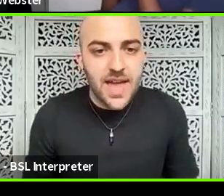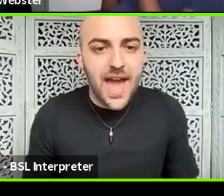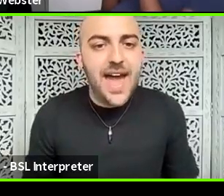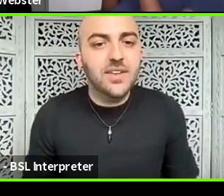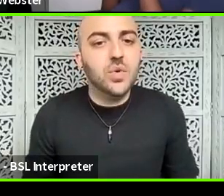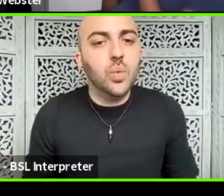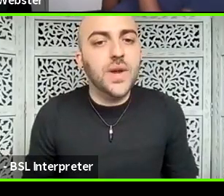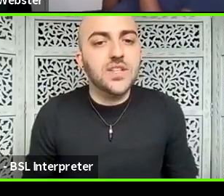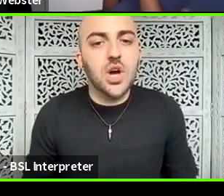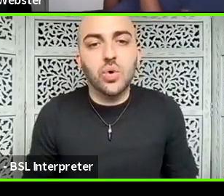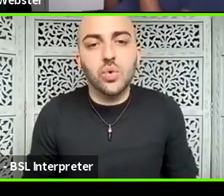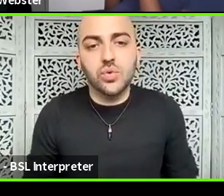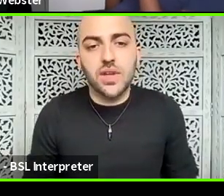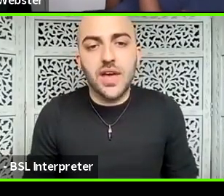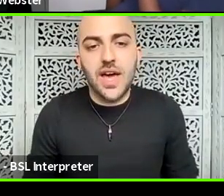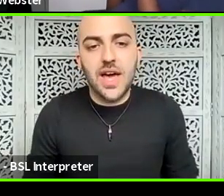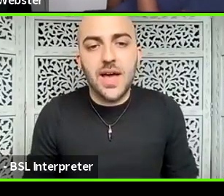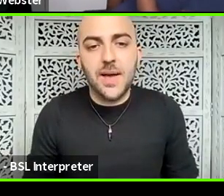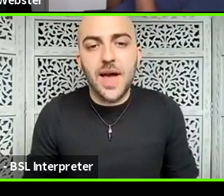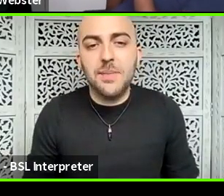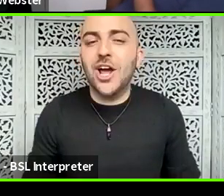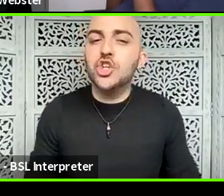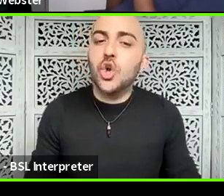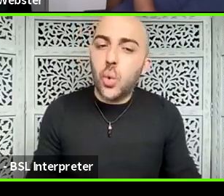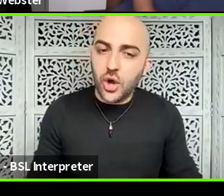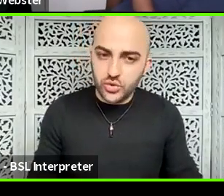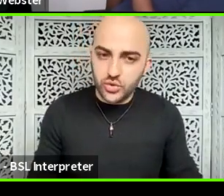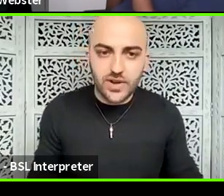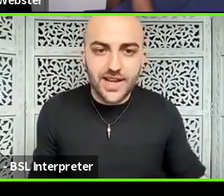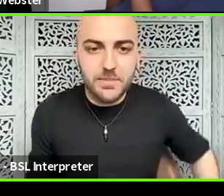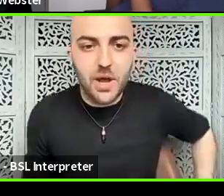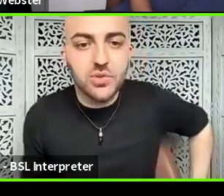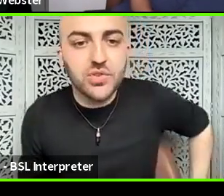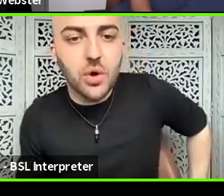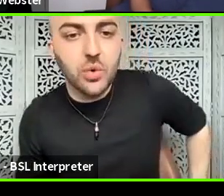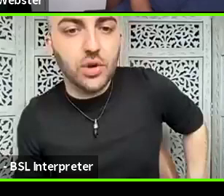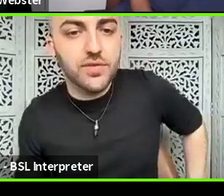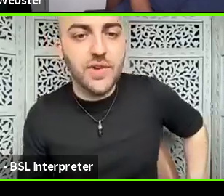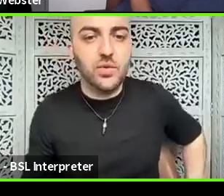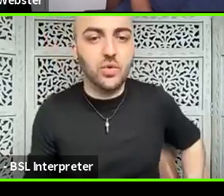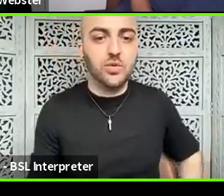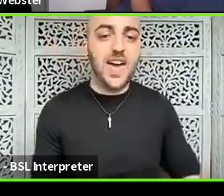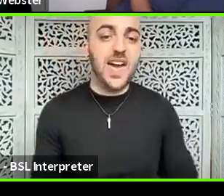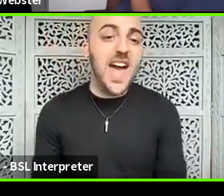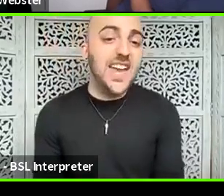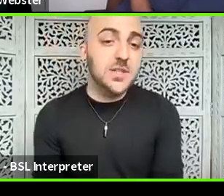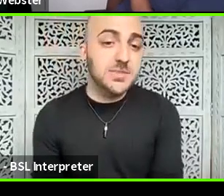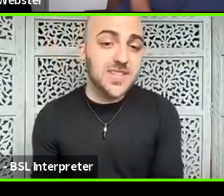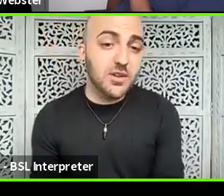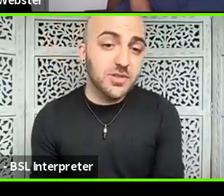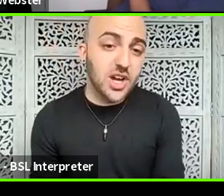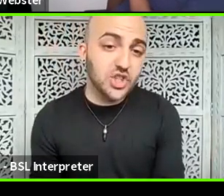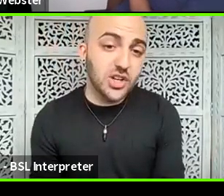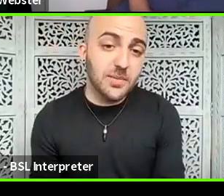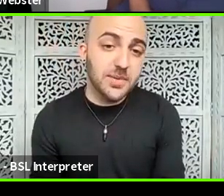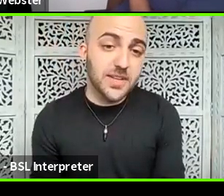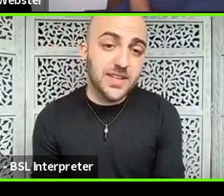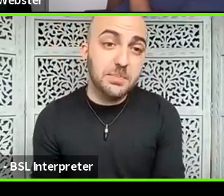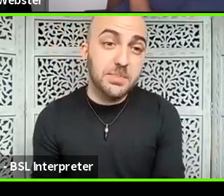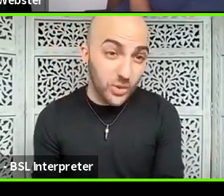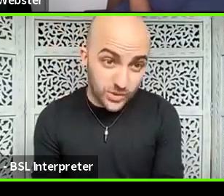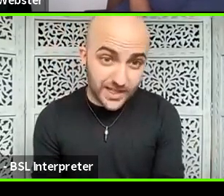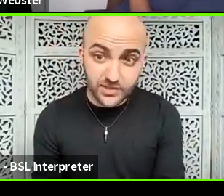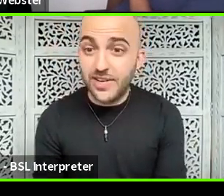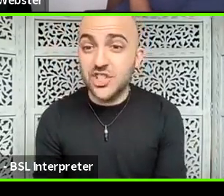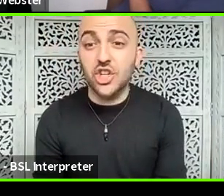in? And we're told, I mean, I shouldn't quote really, but I was told off the record that 80% of production